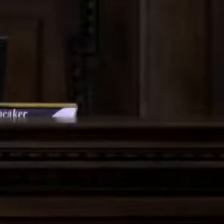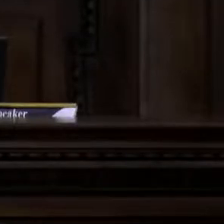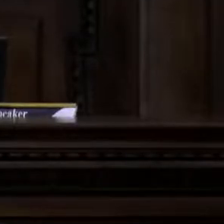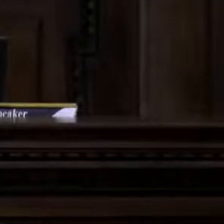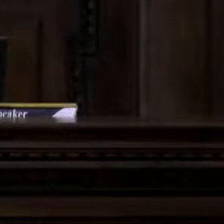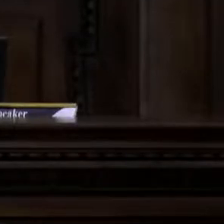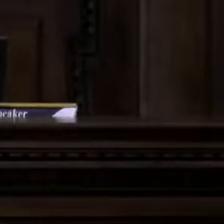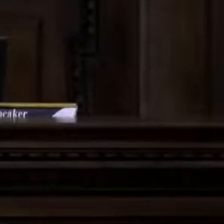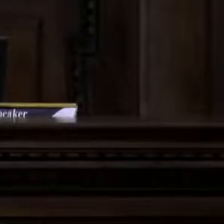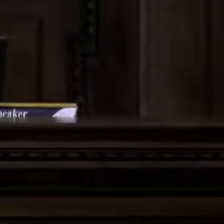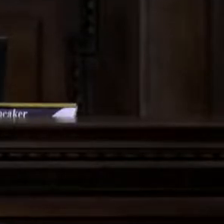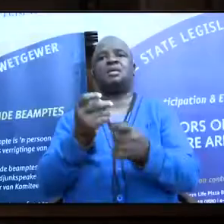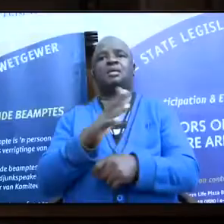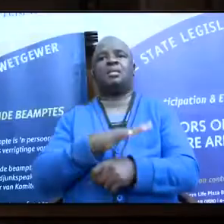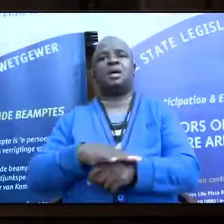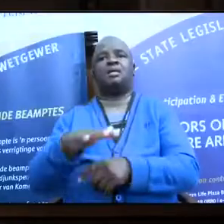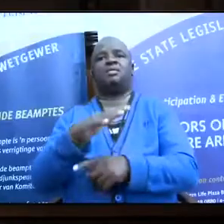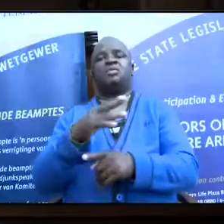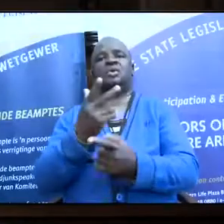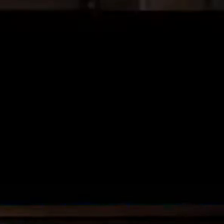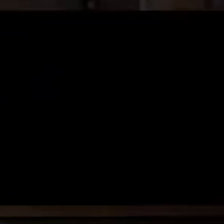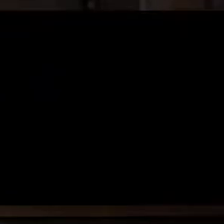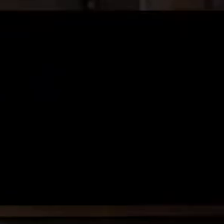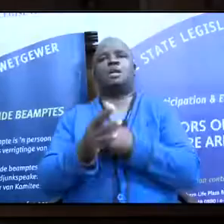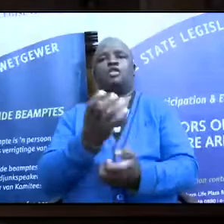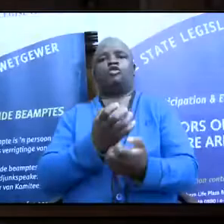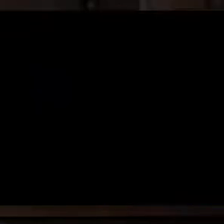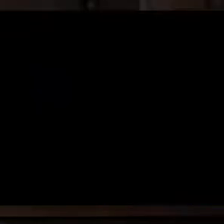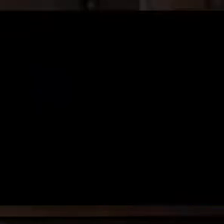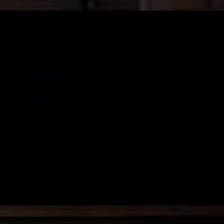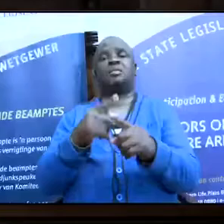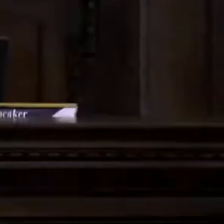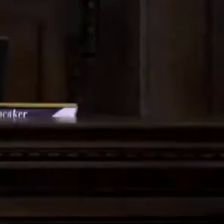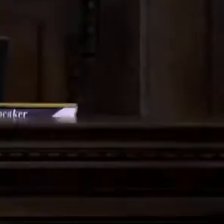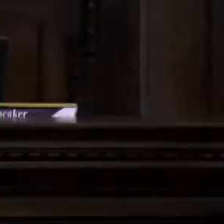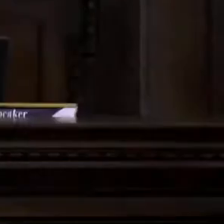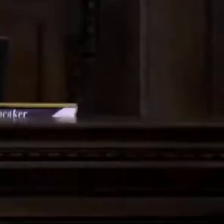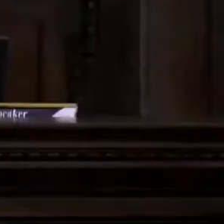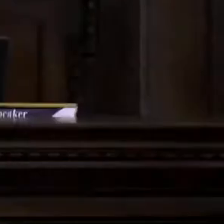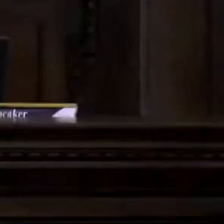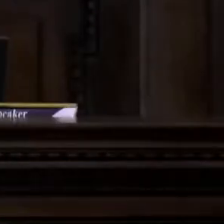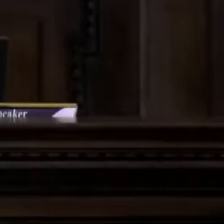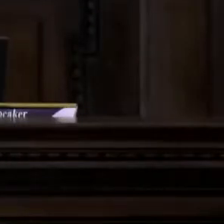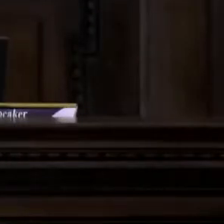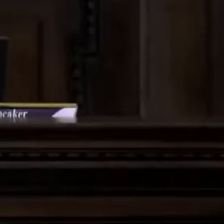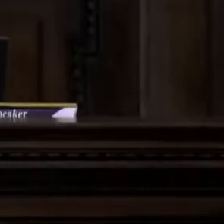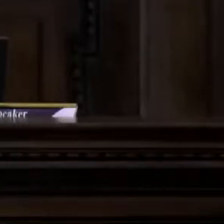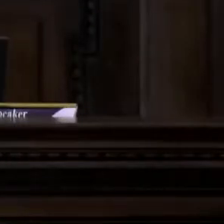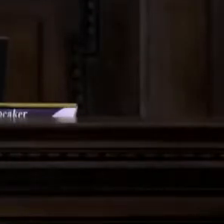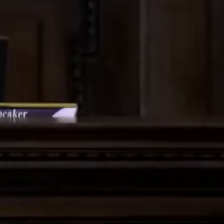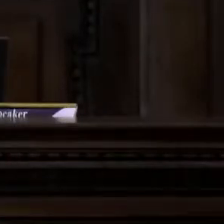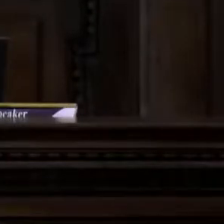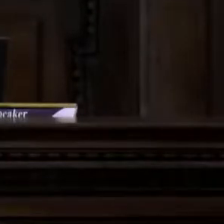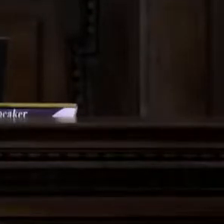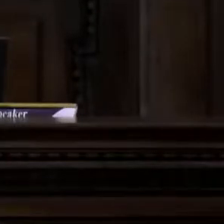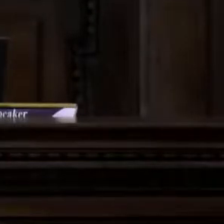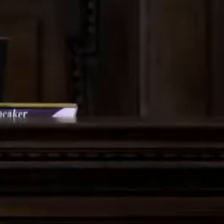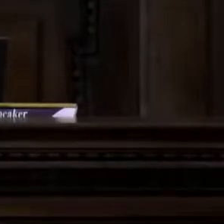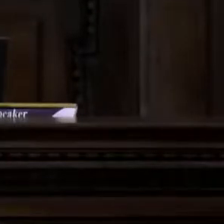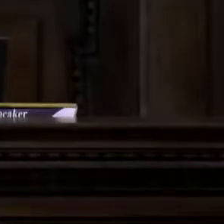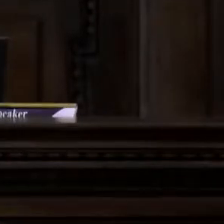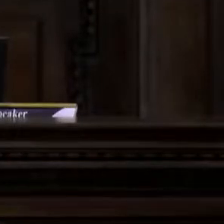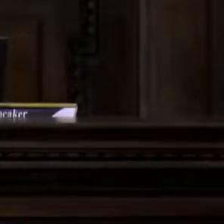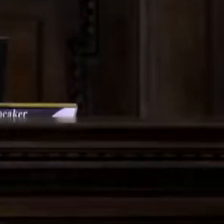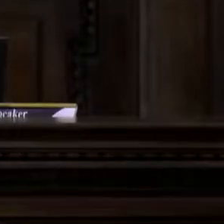economic landscape and the labor market and then immediately after here we will then go to